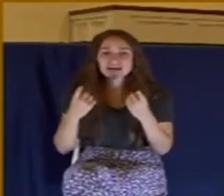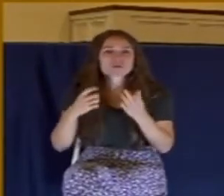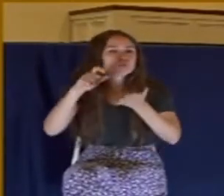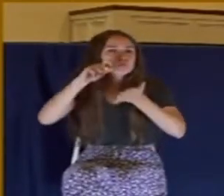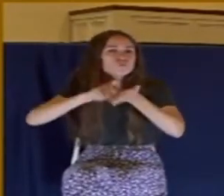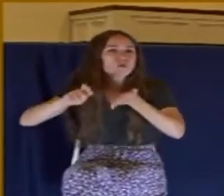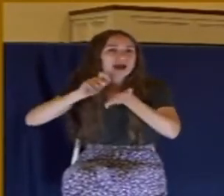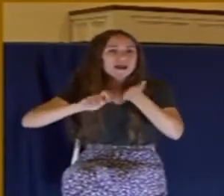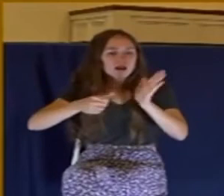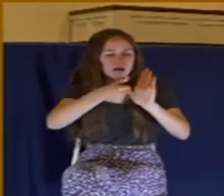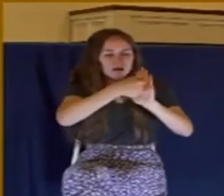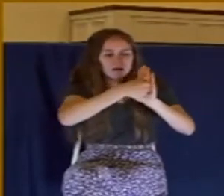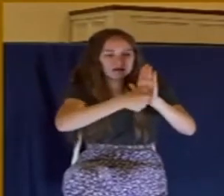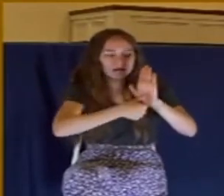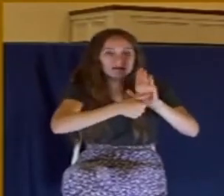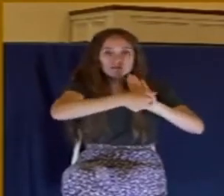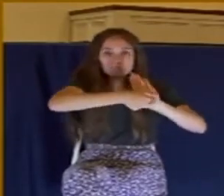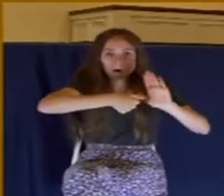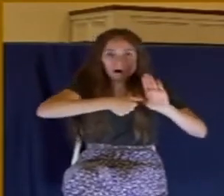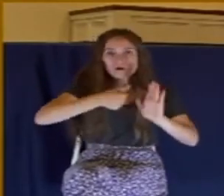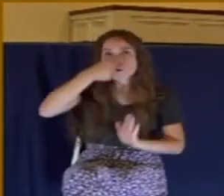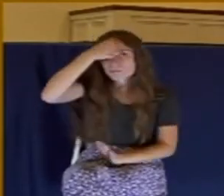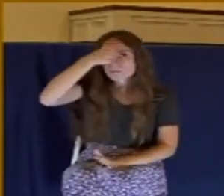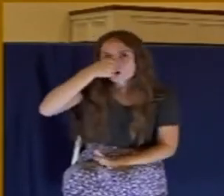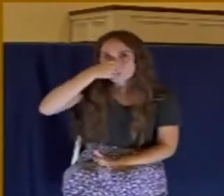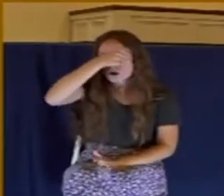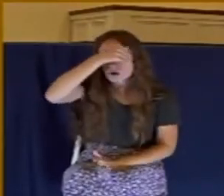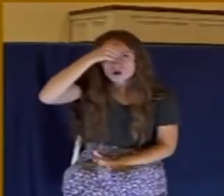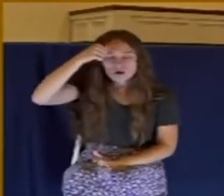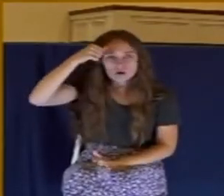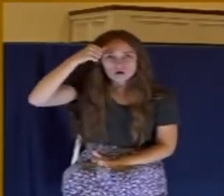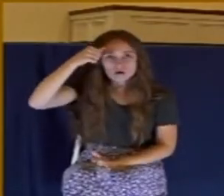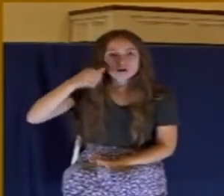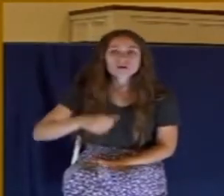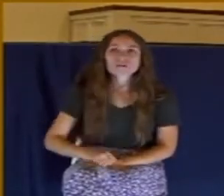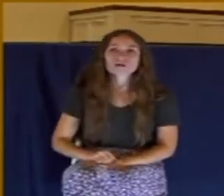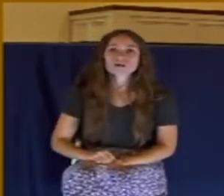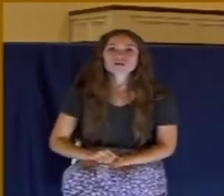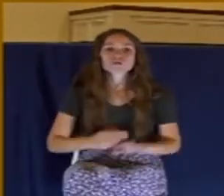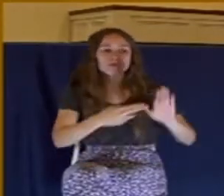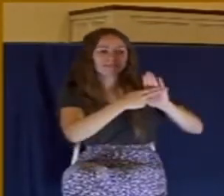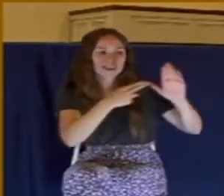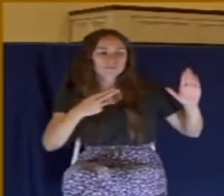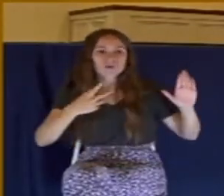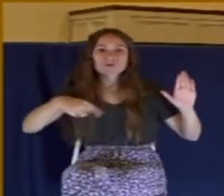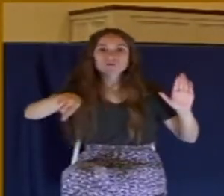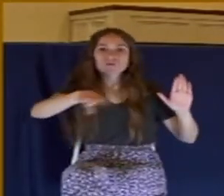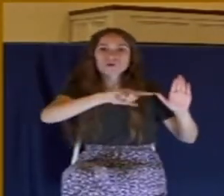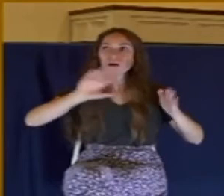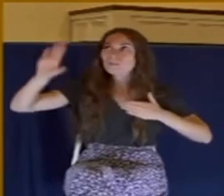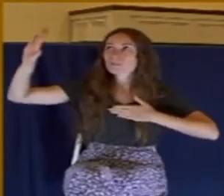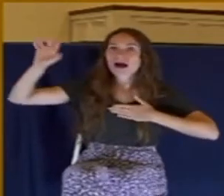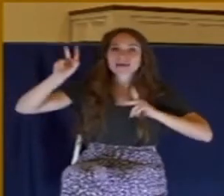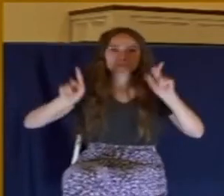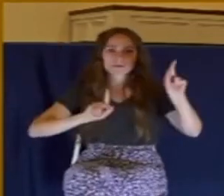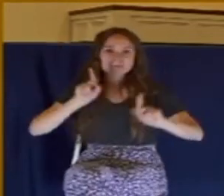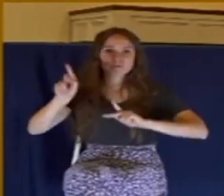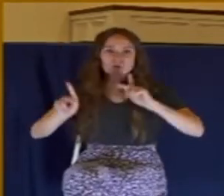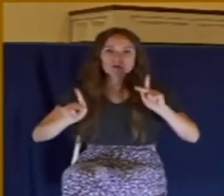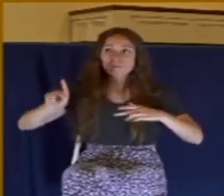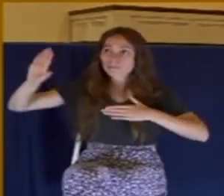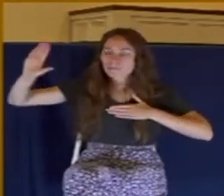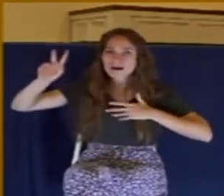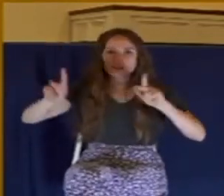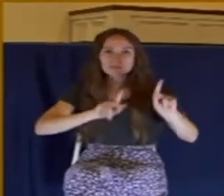God used that to say, these are genuinely my people. My people are the ones that weep and sigh over sin